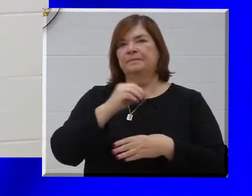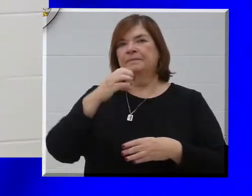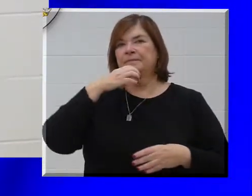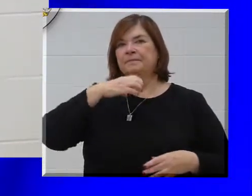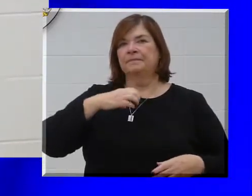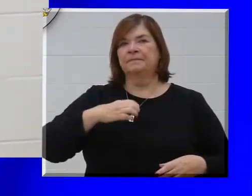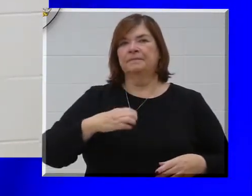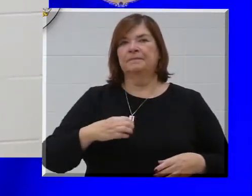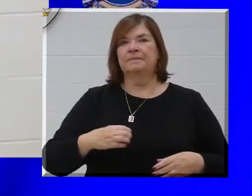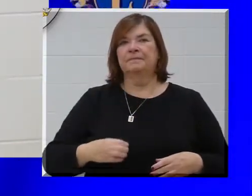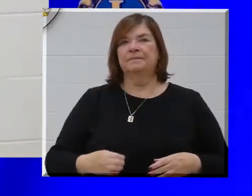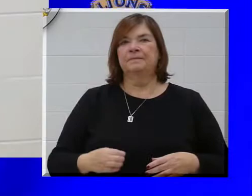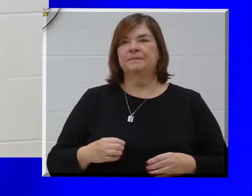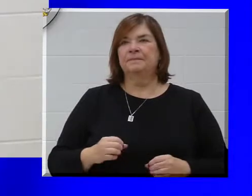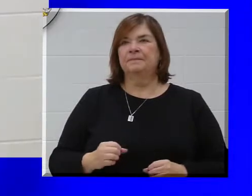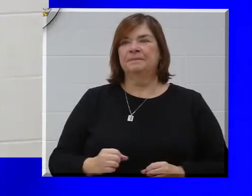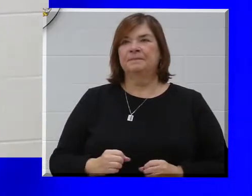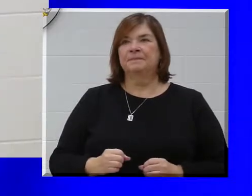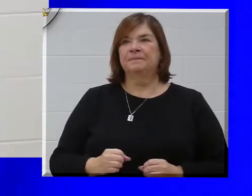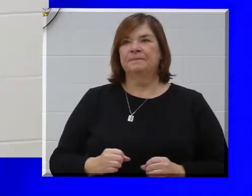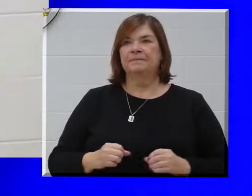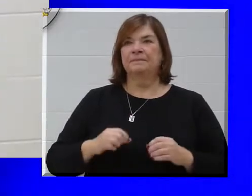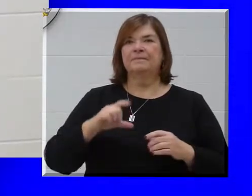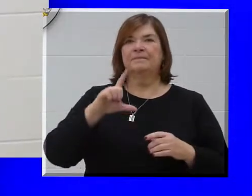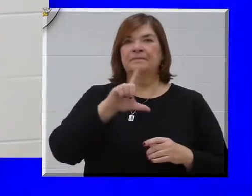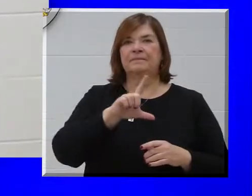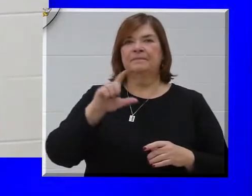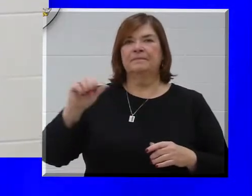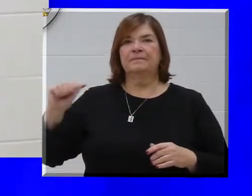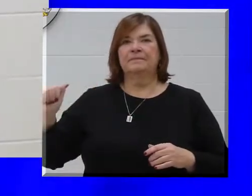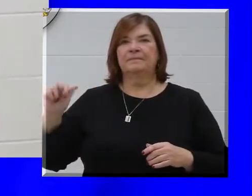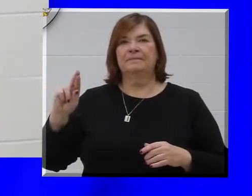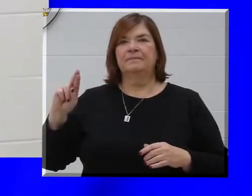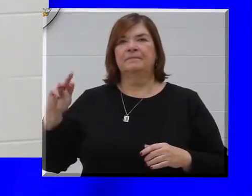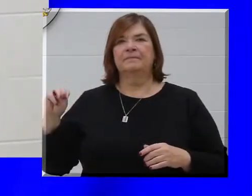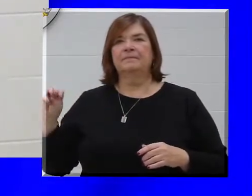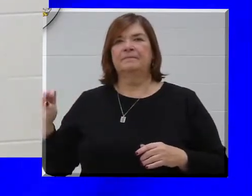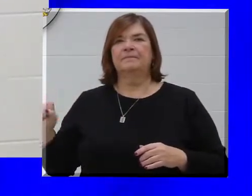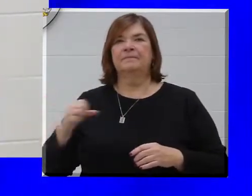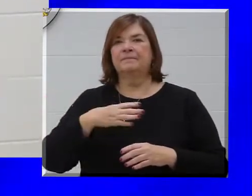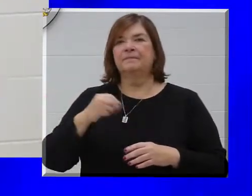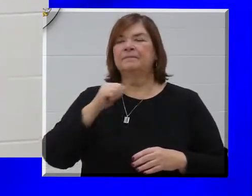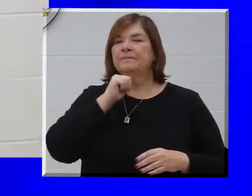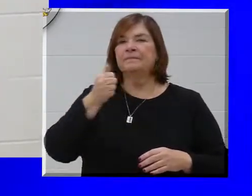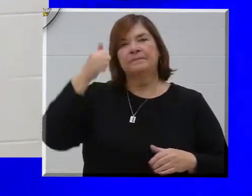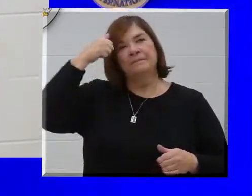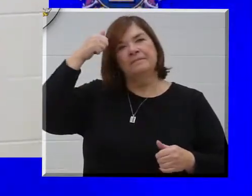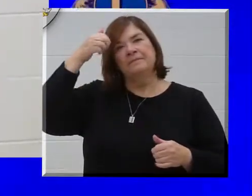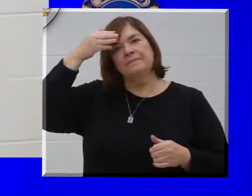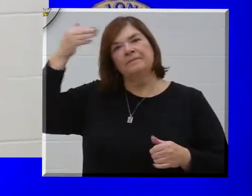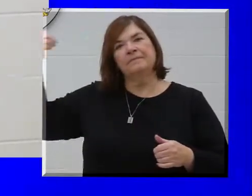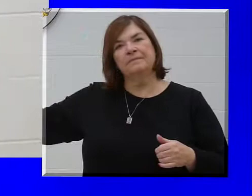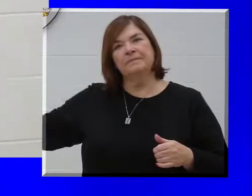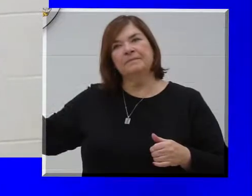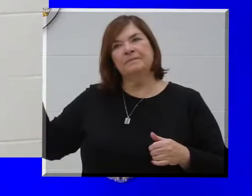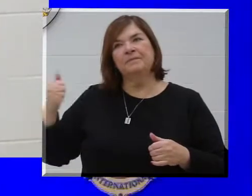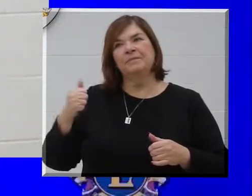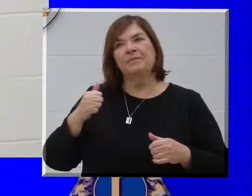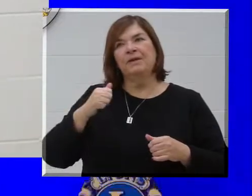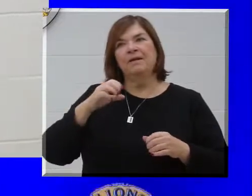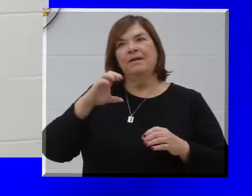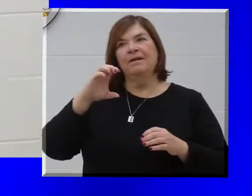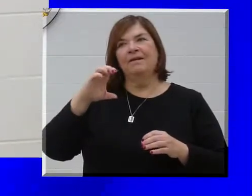and Liberty Arms. Or you'll find us at our Calcutta Raffle and Silent Auction. You'll also see us selling our Hawaiian